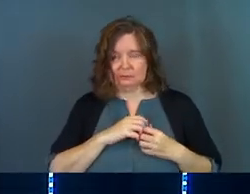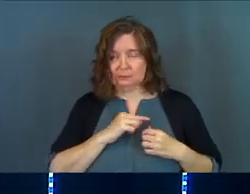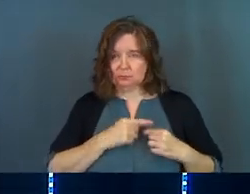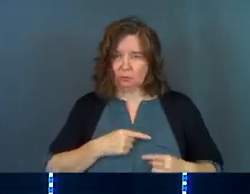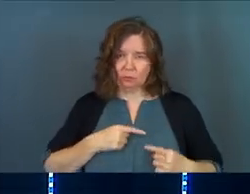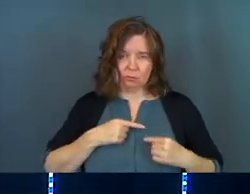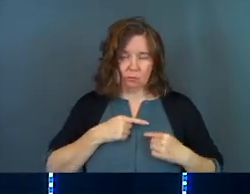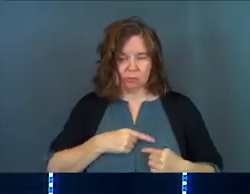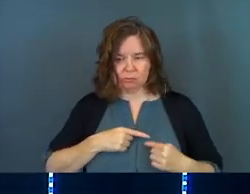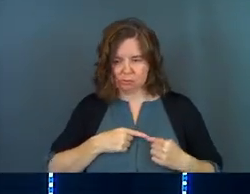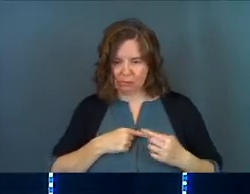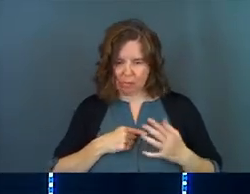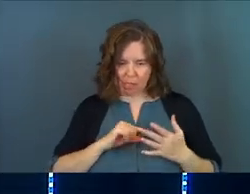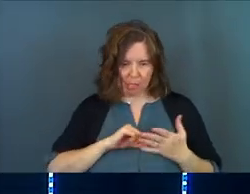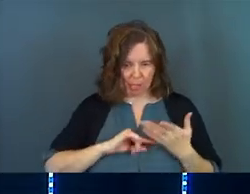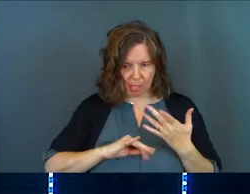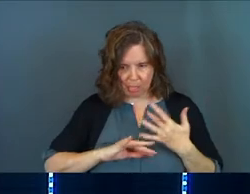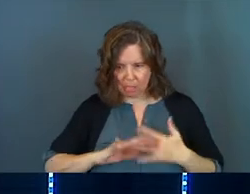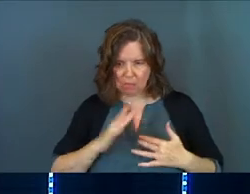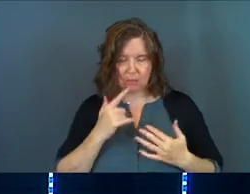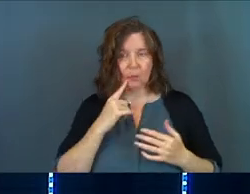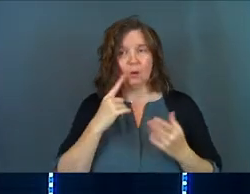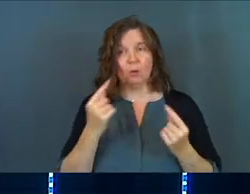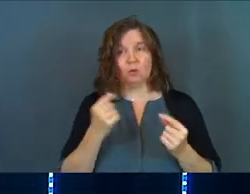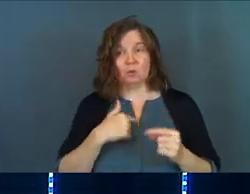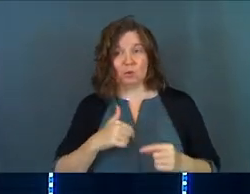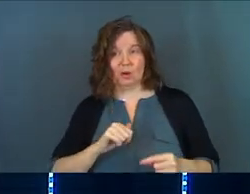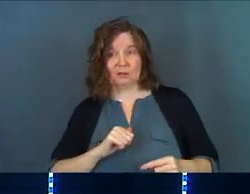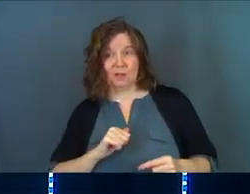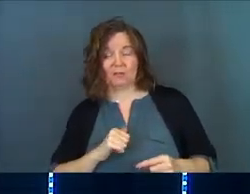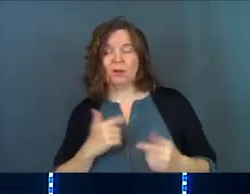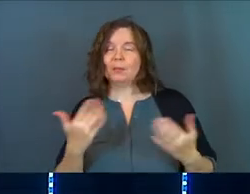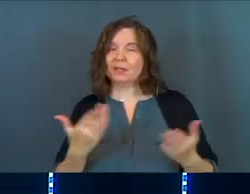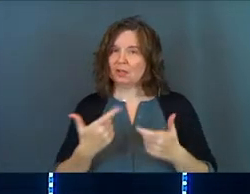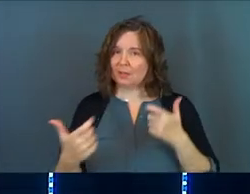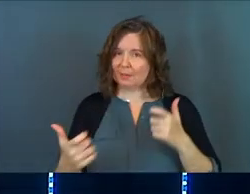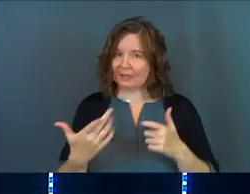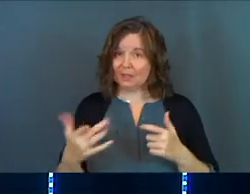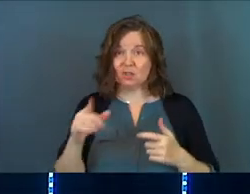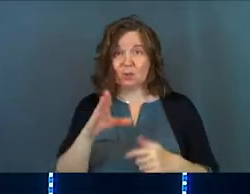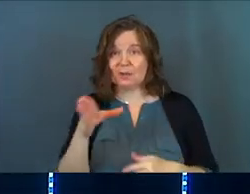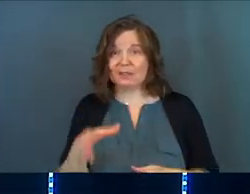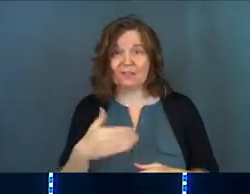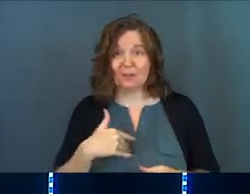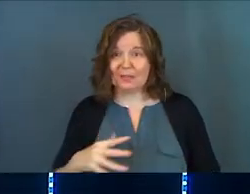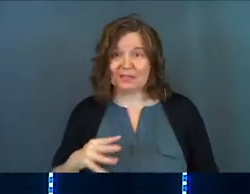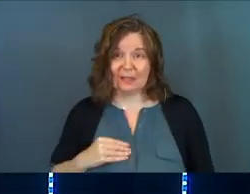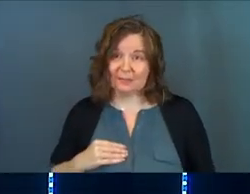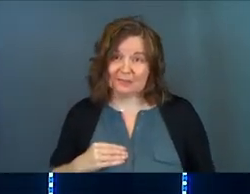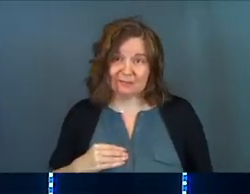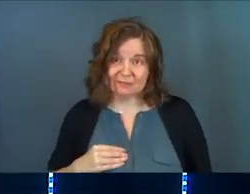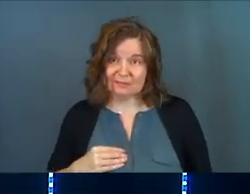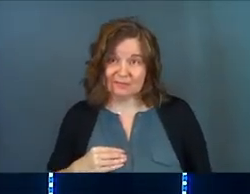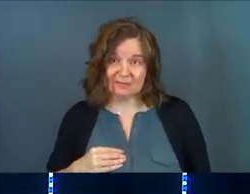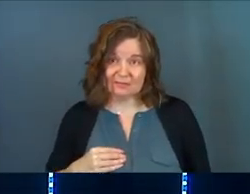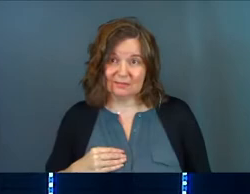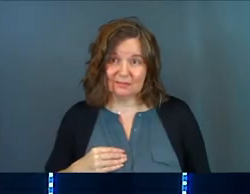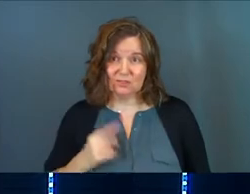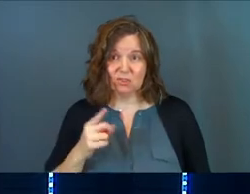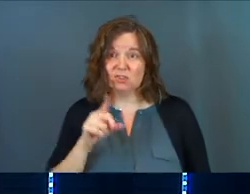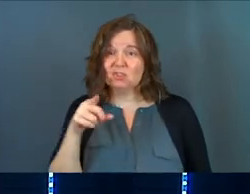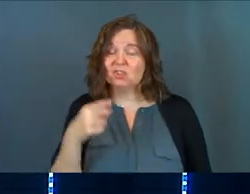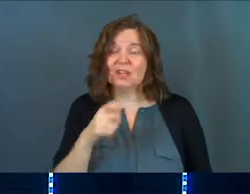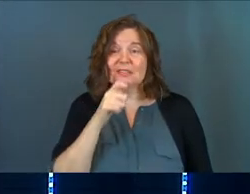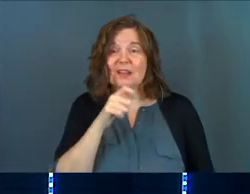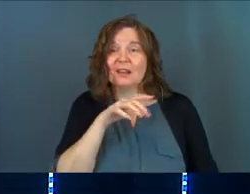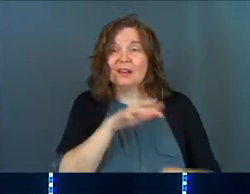better. And we should think through better what it is that we're doing to ourselves. But here's the big deal. You'll never be accepted. You're